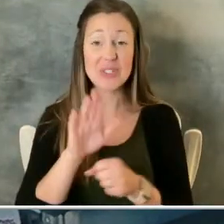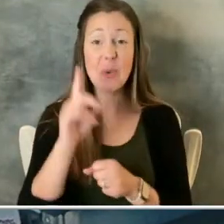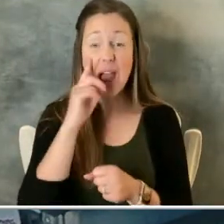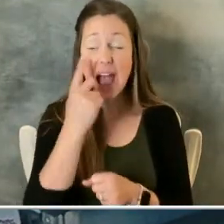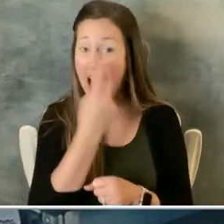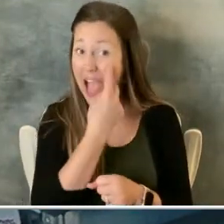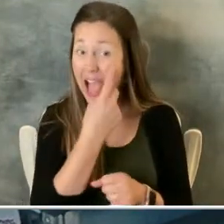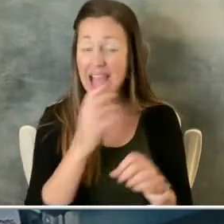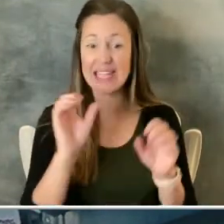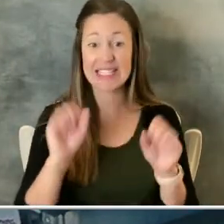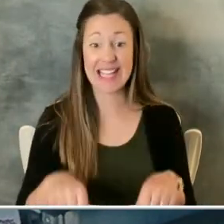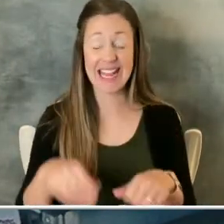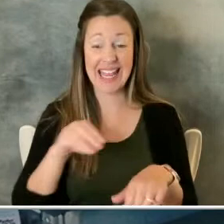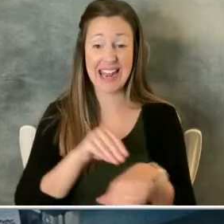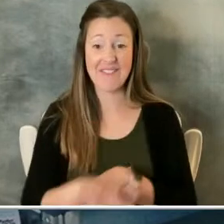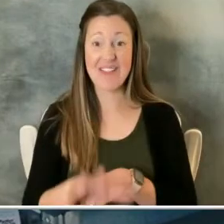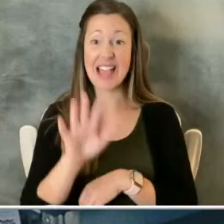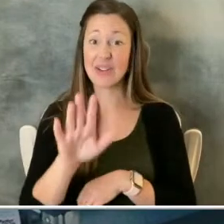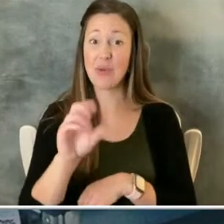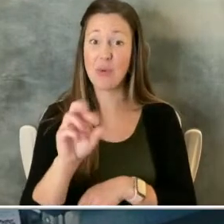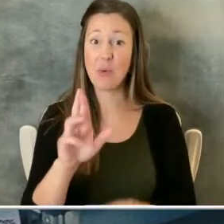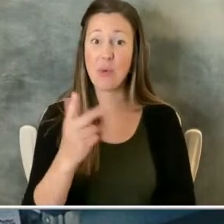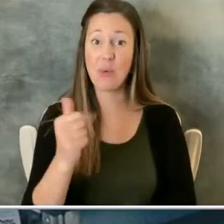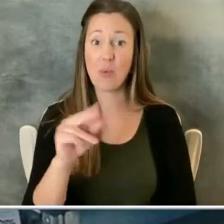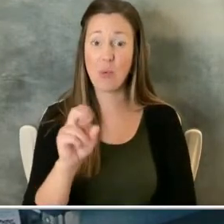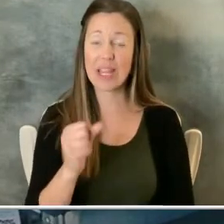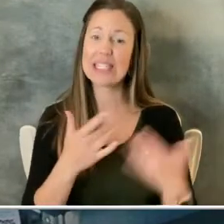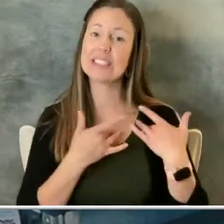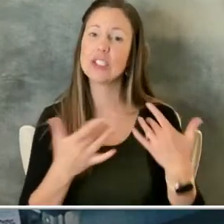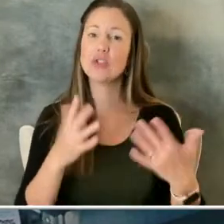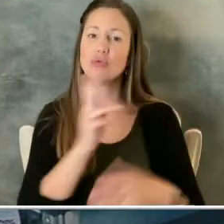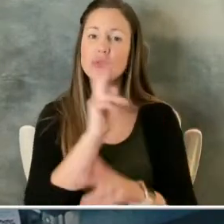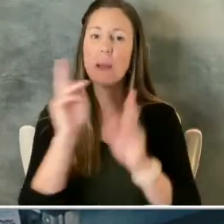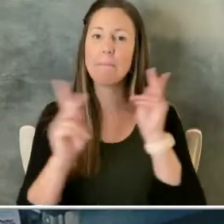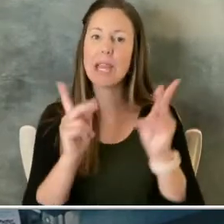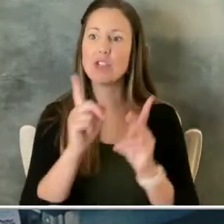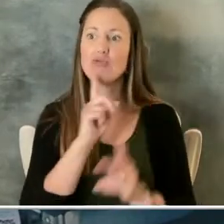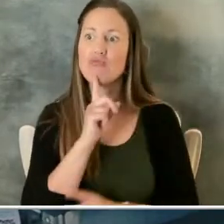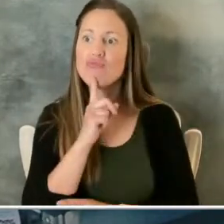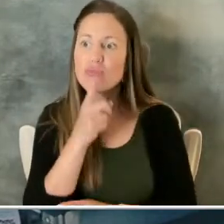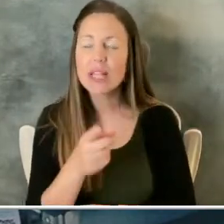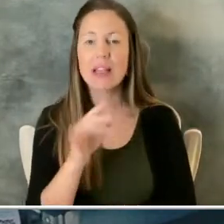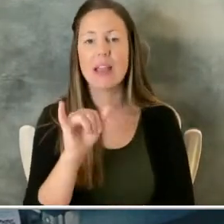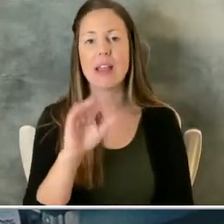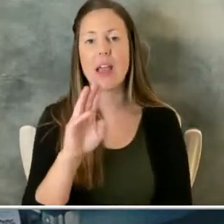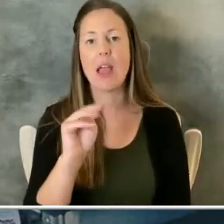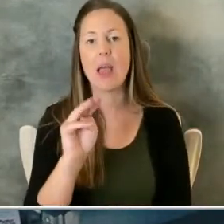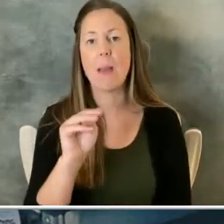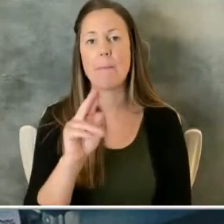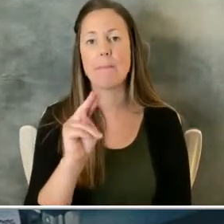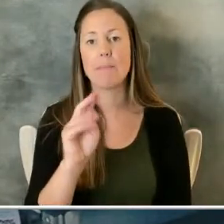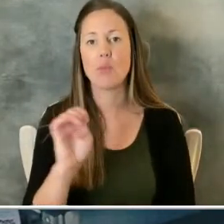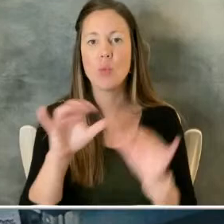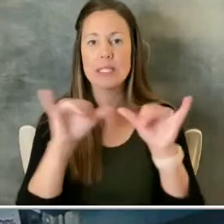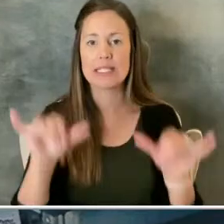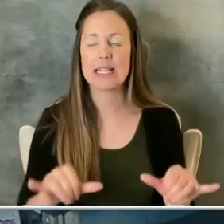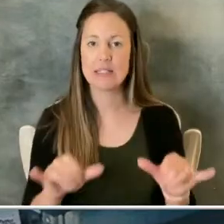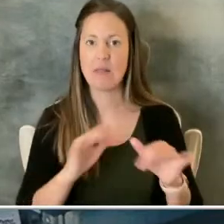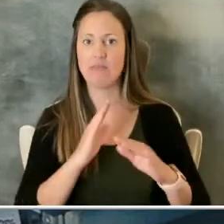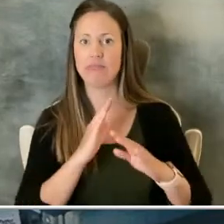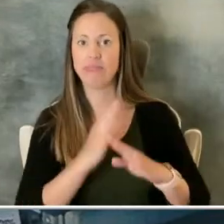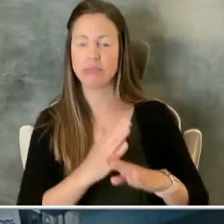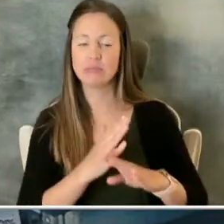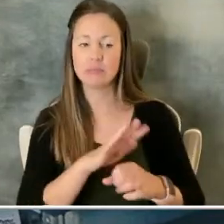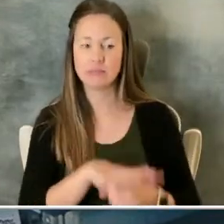organs. Those are usually in patients who are very immunosuppressed. So we do care a lot about shingles. We want to make sure you get care for it. And